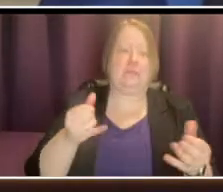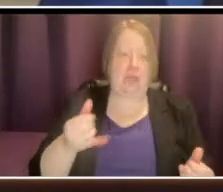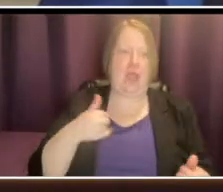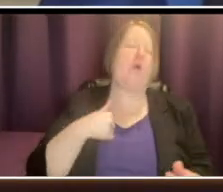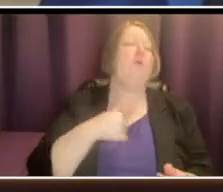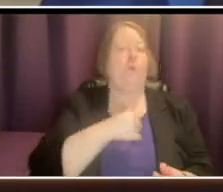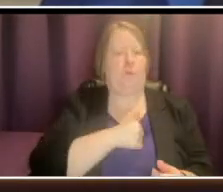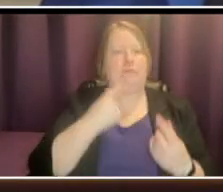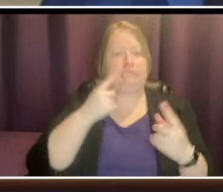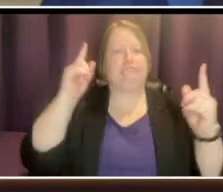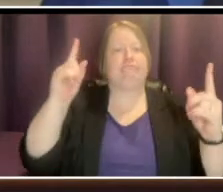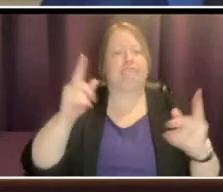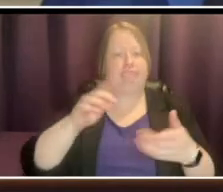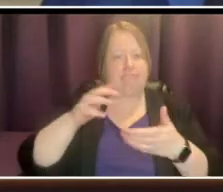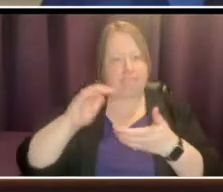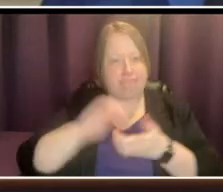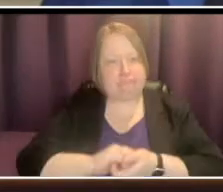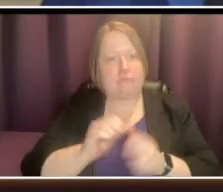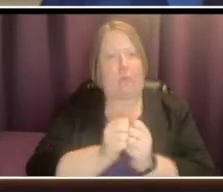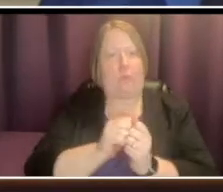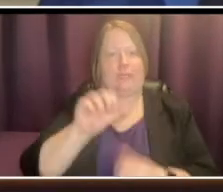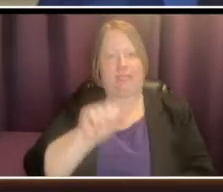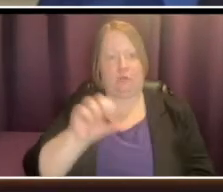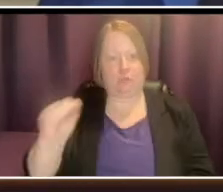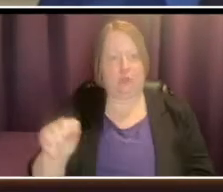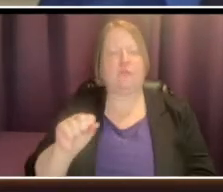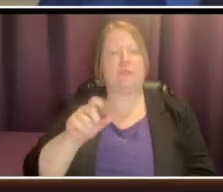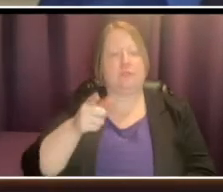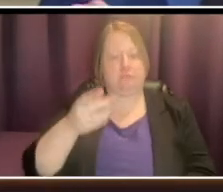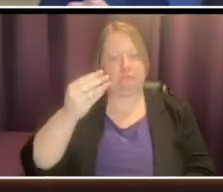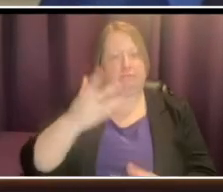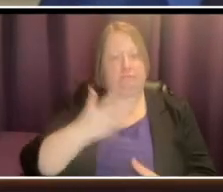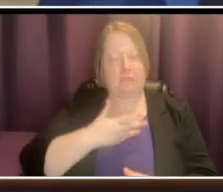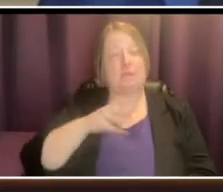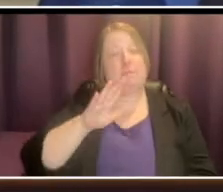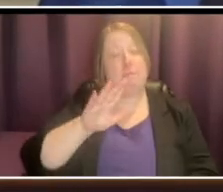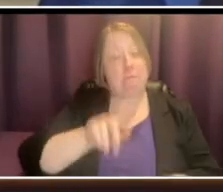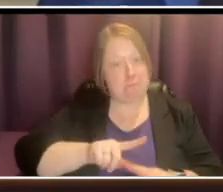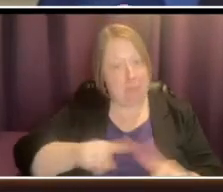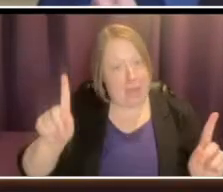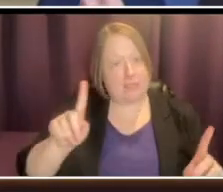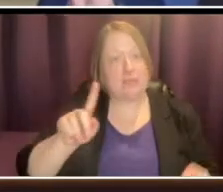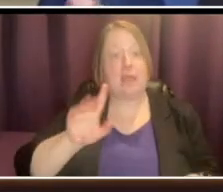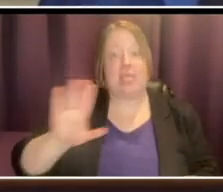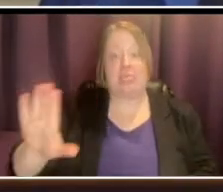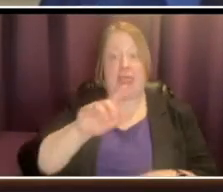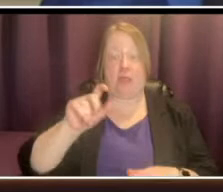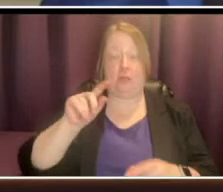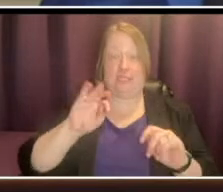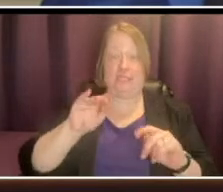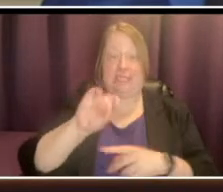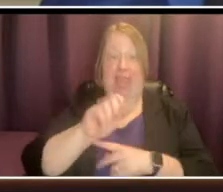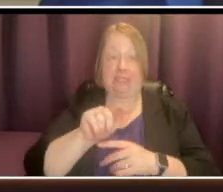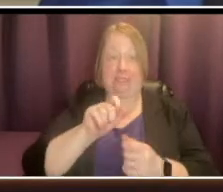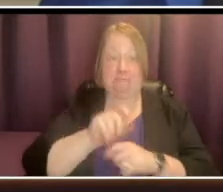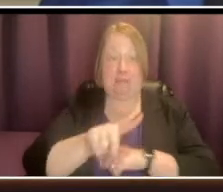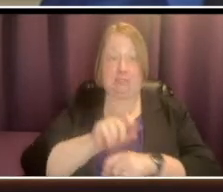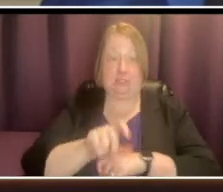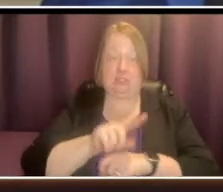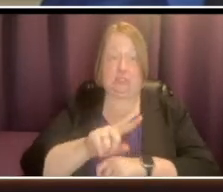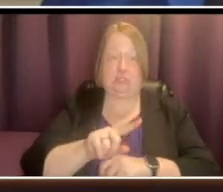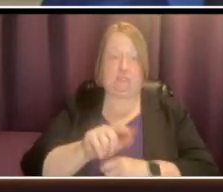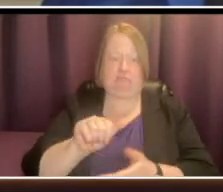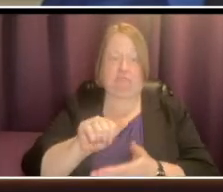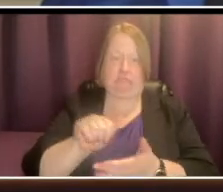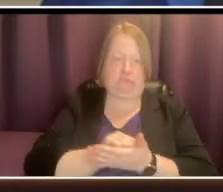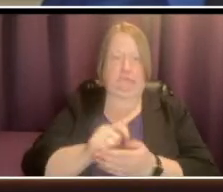Secret Service. Nevertheless, Secret Service text messages from this period were erased in the days and months